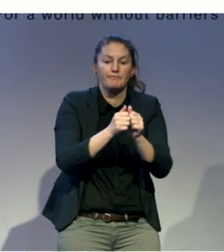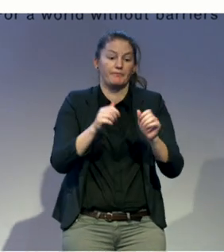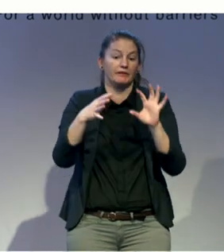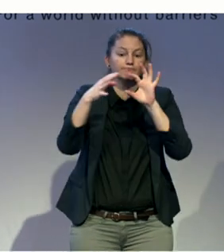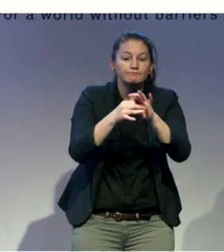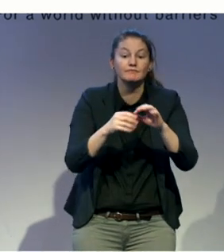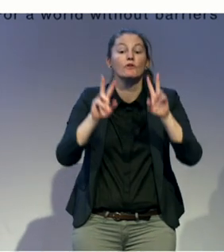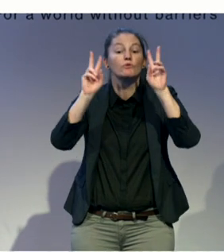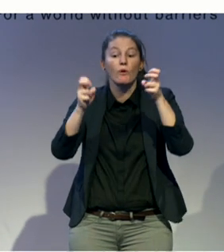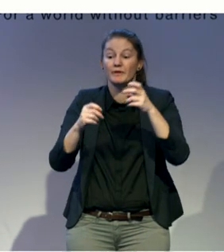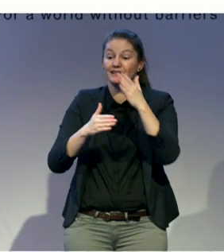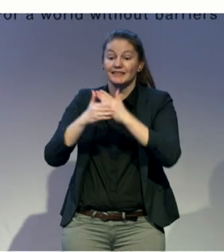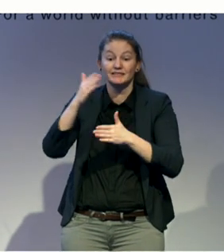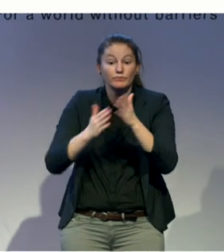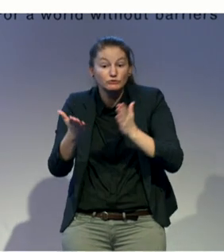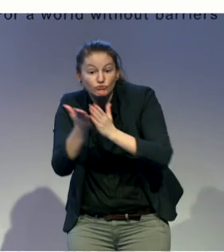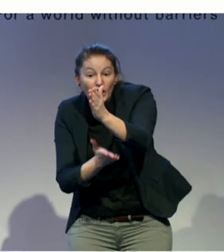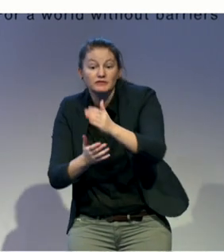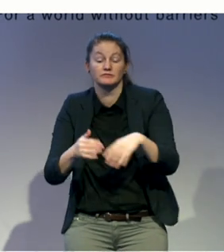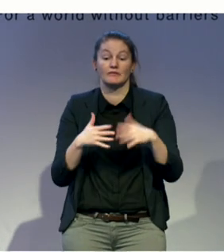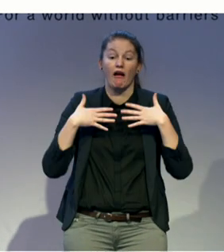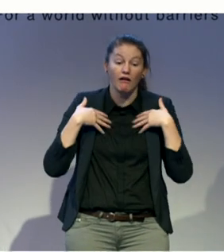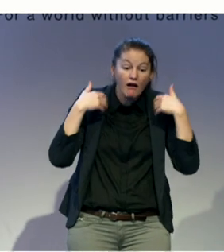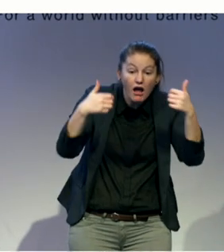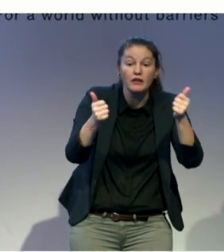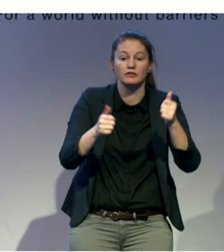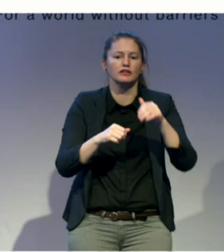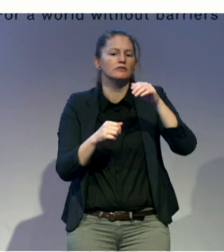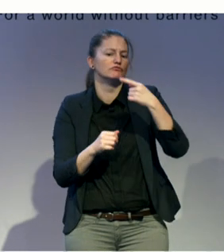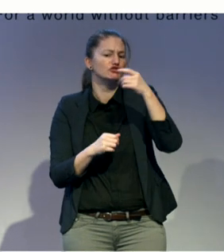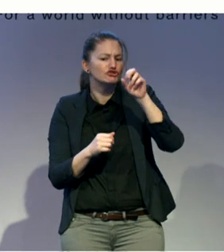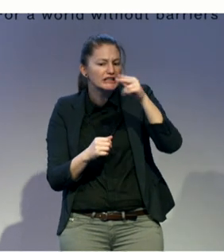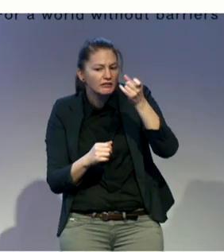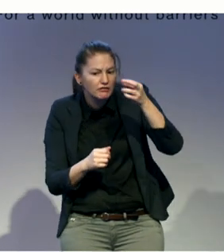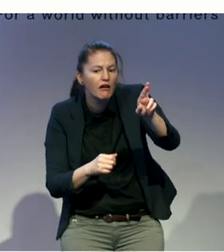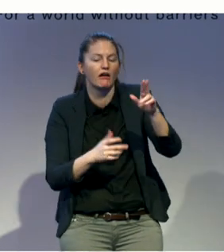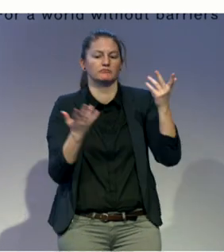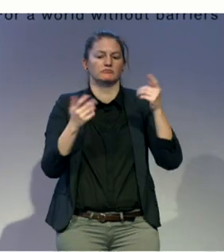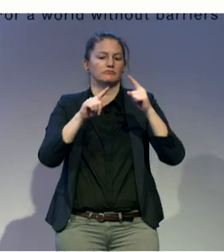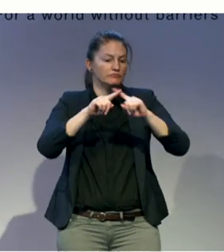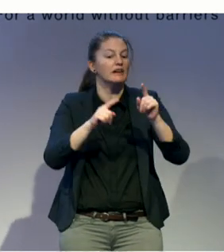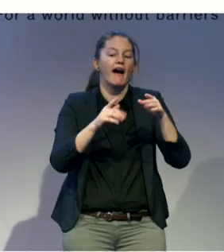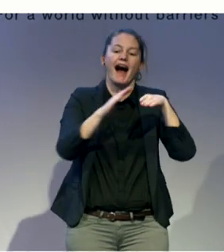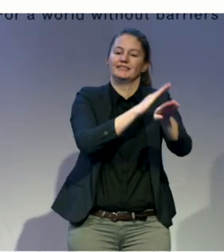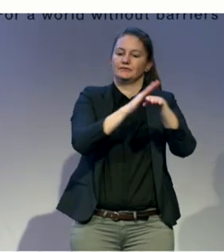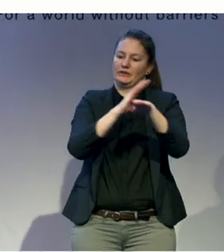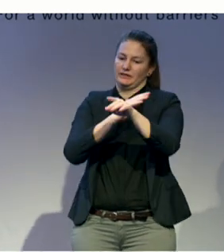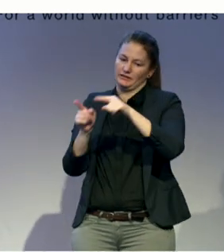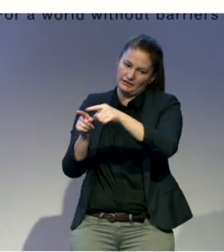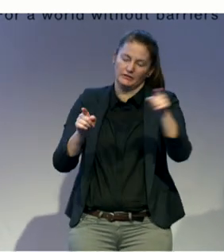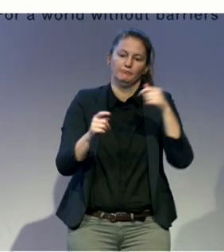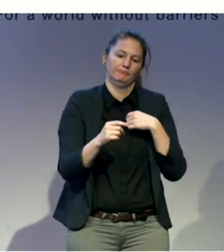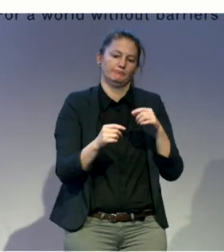institutions that want to make services more inclusive for all, families and people with disabilities that want to talk